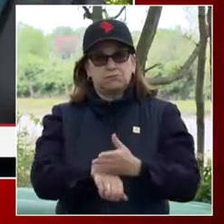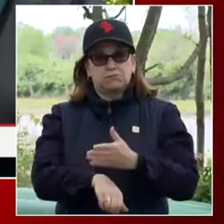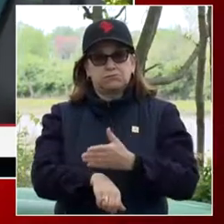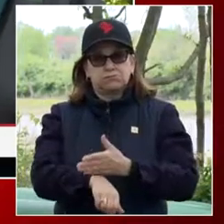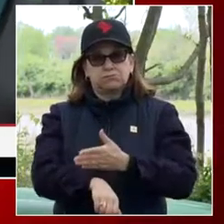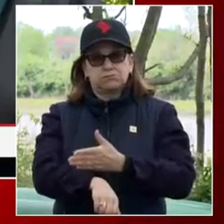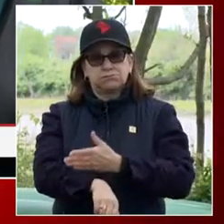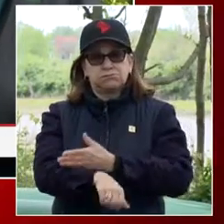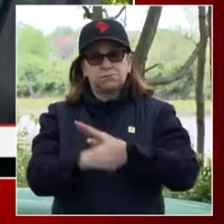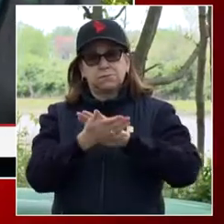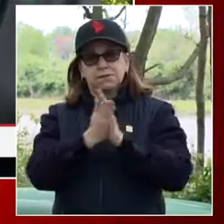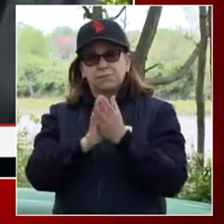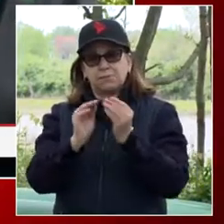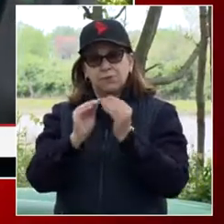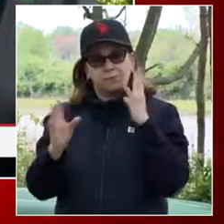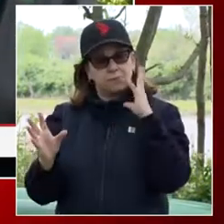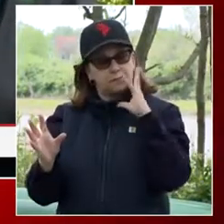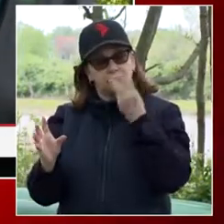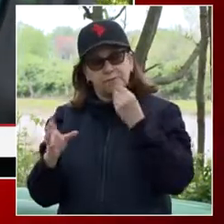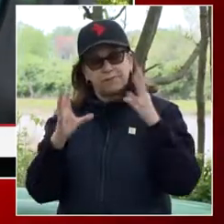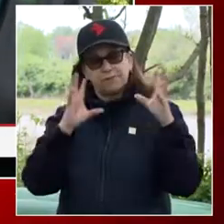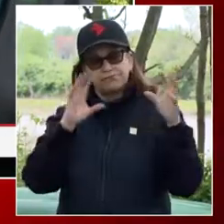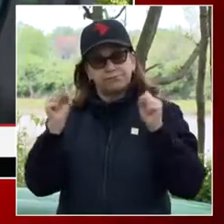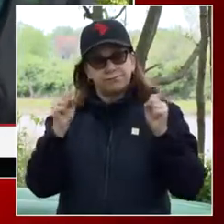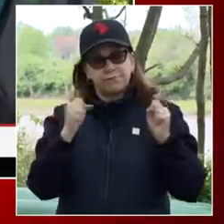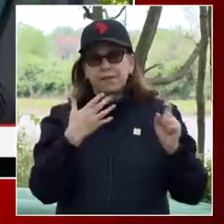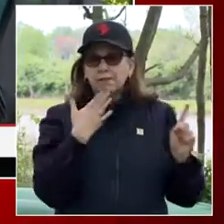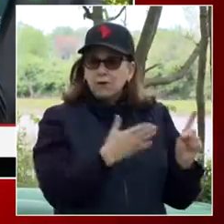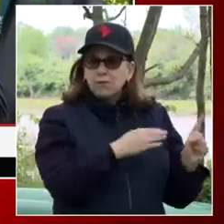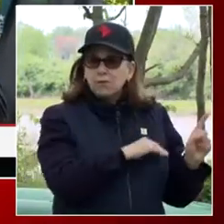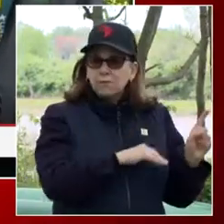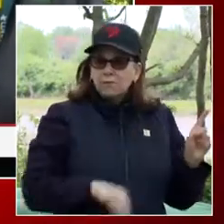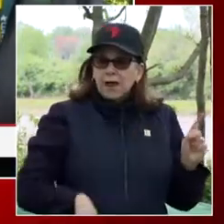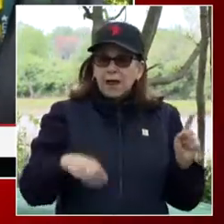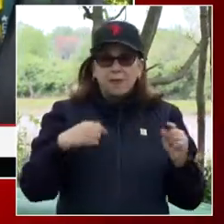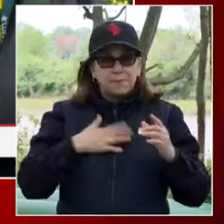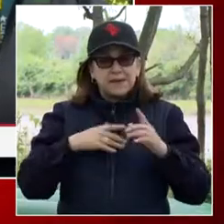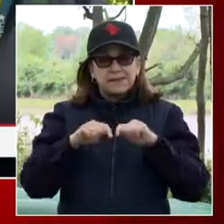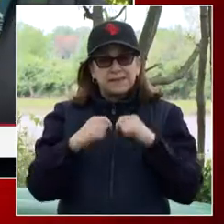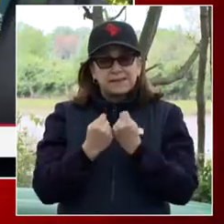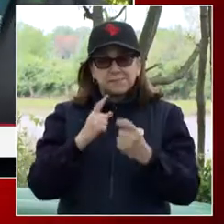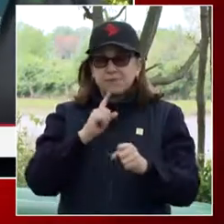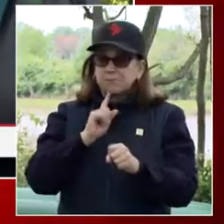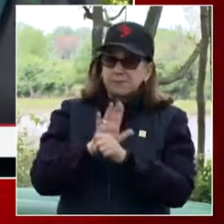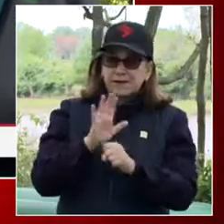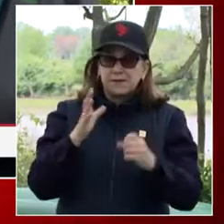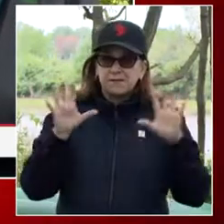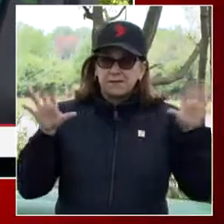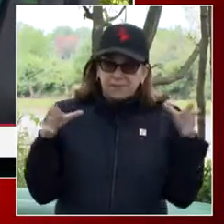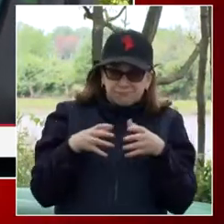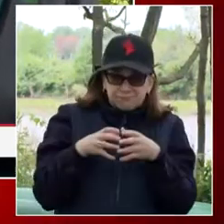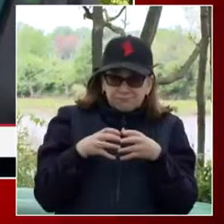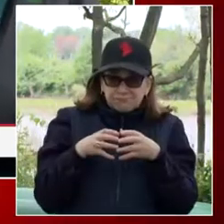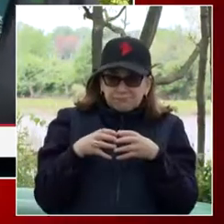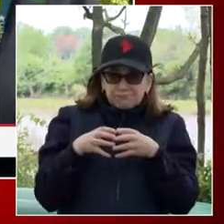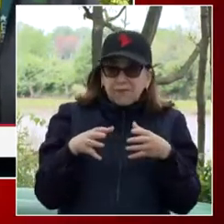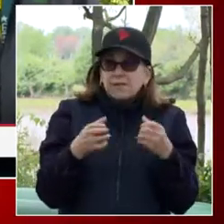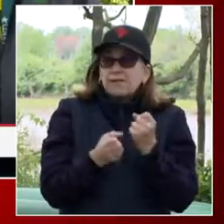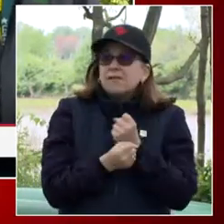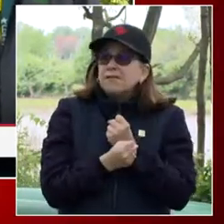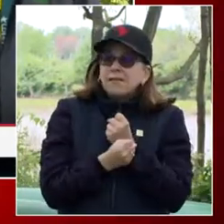Mayor Muriel Bowser. This dedication, this team that comes together to love this